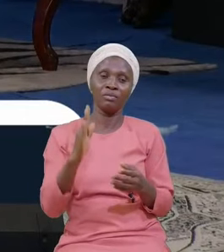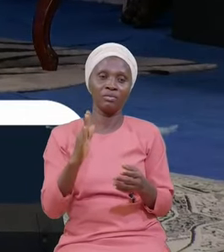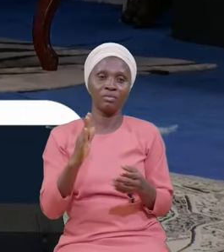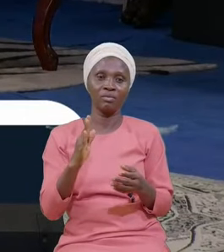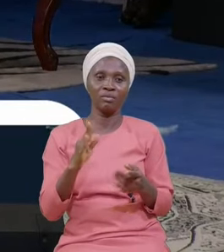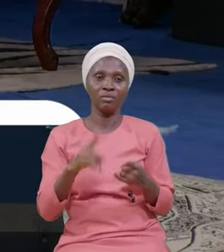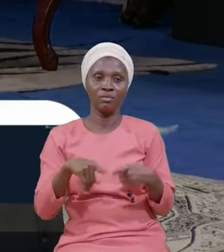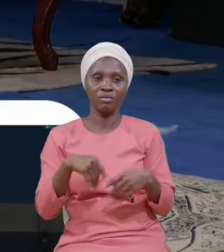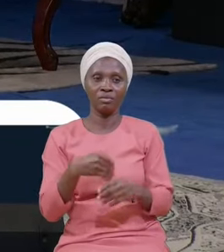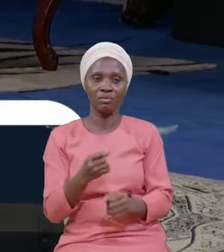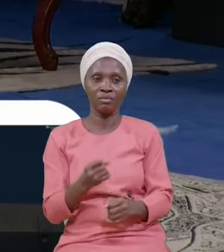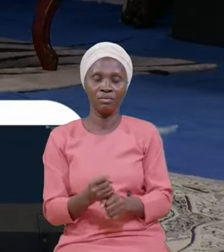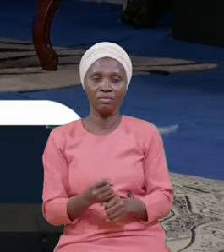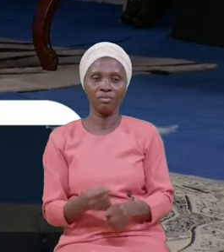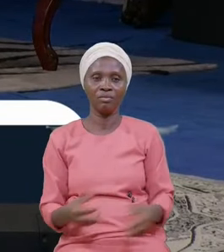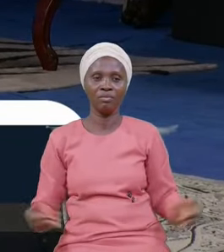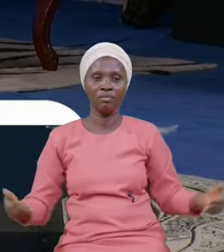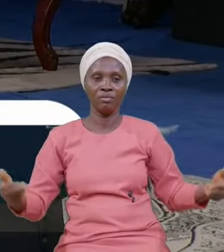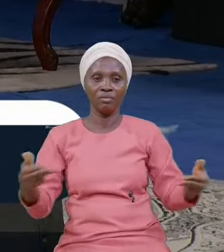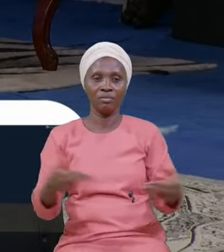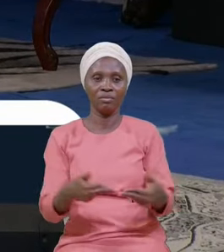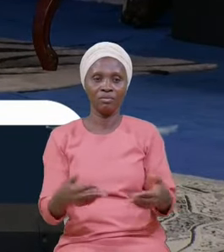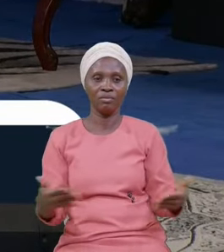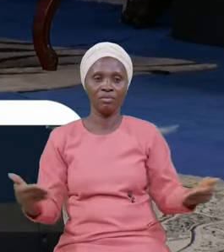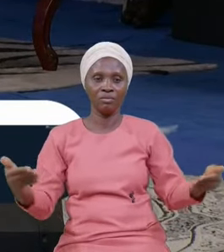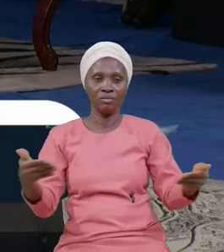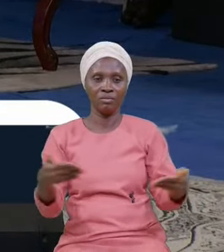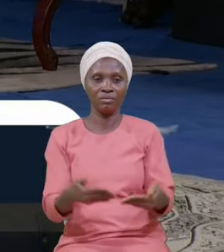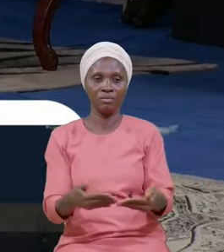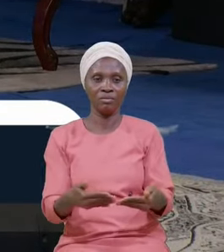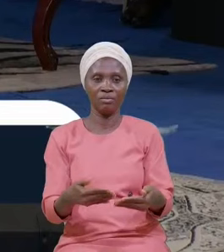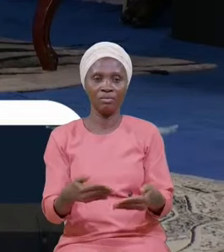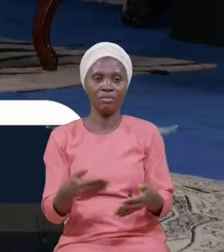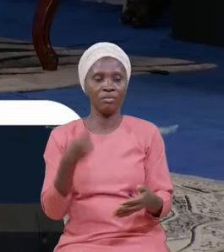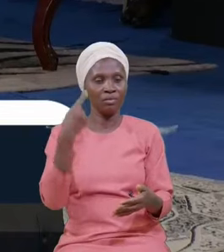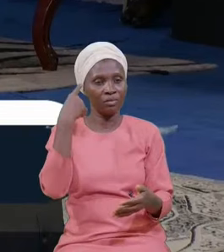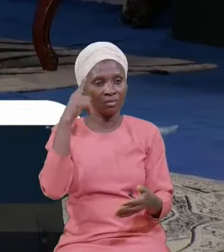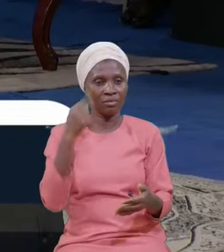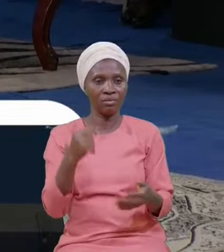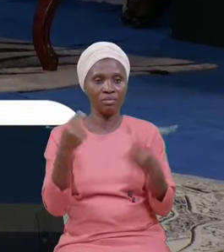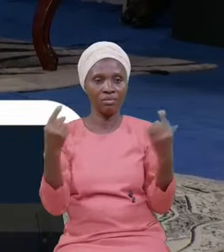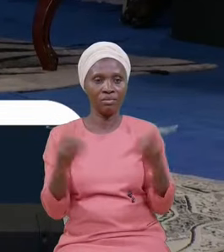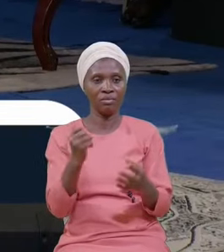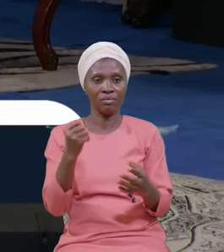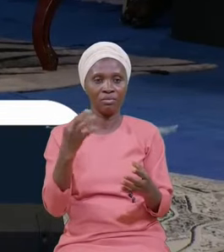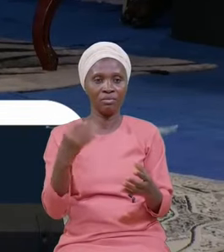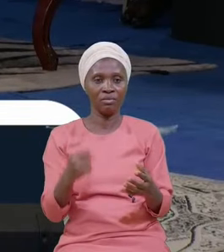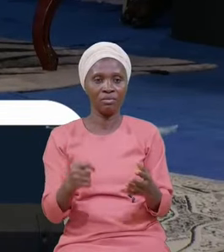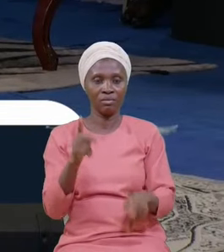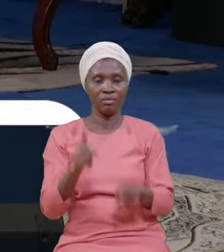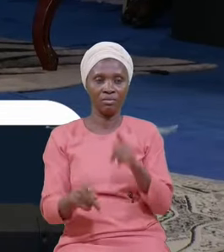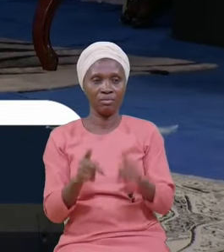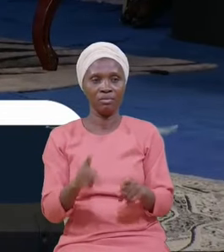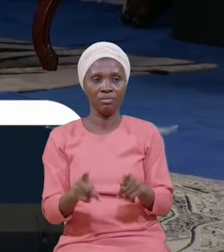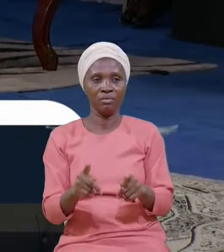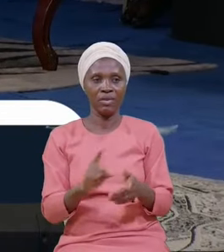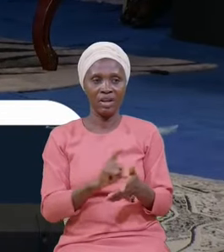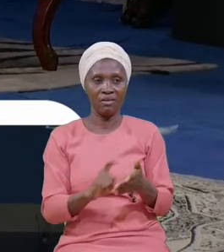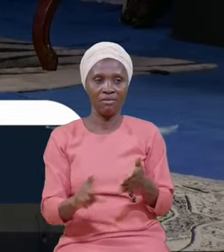reconciliation for the sins of the people look at Verse 18 in verse